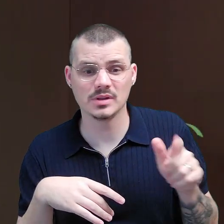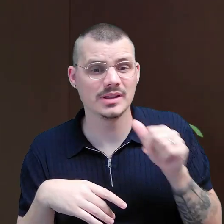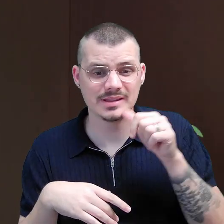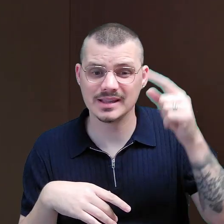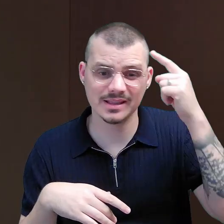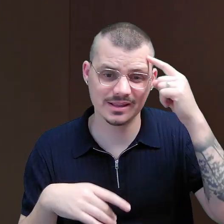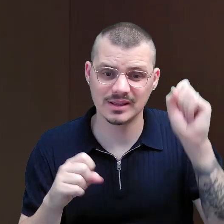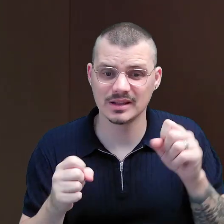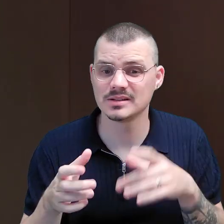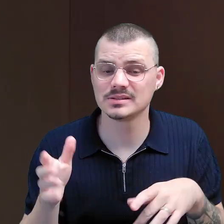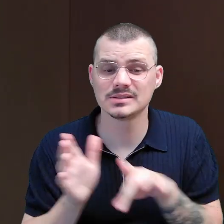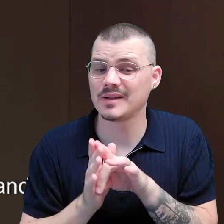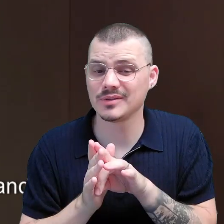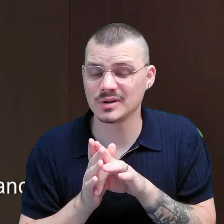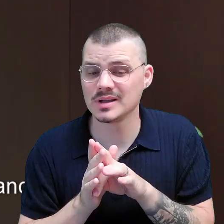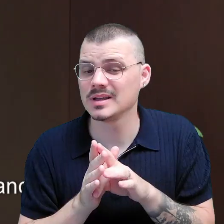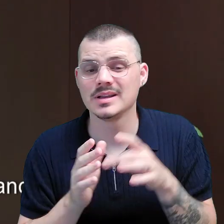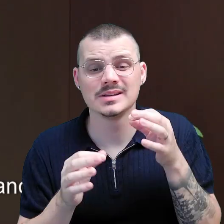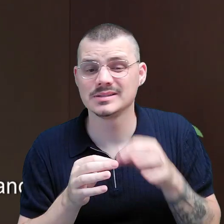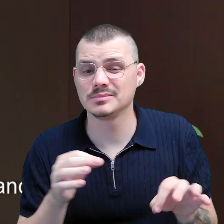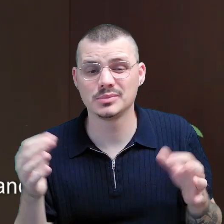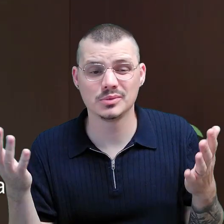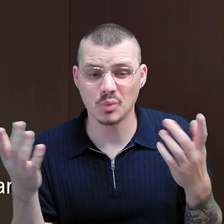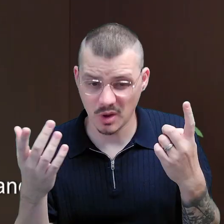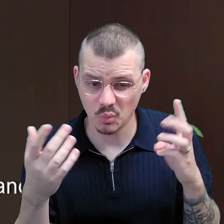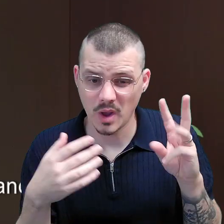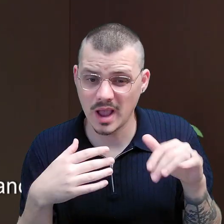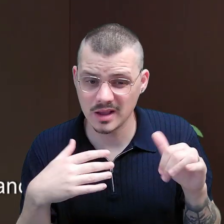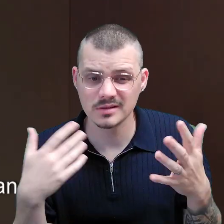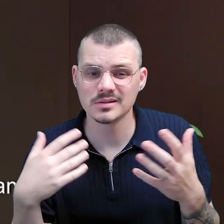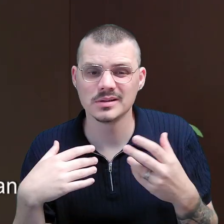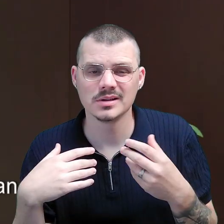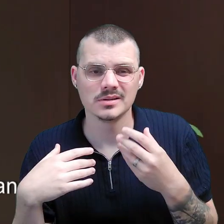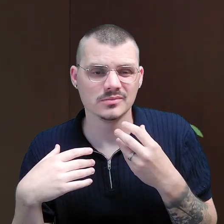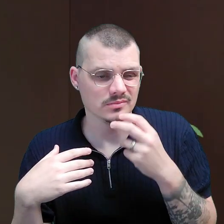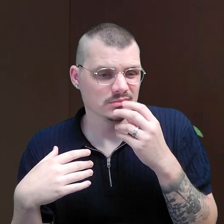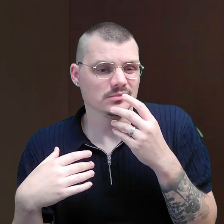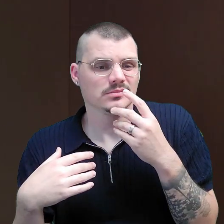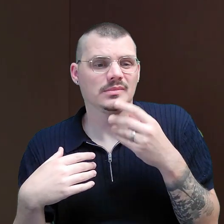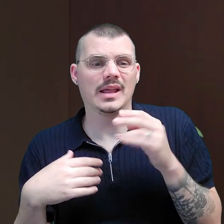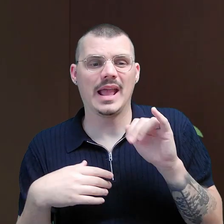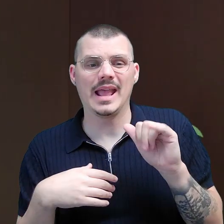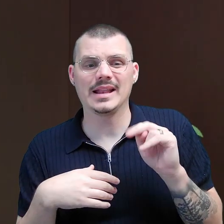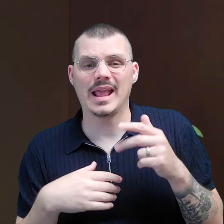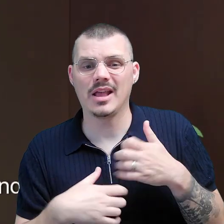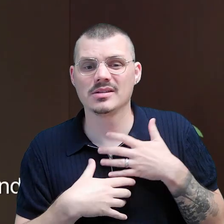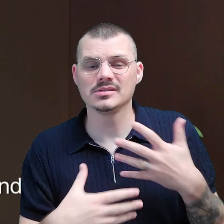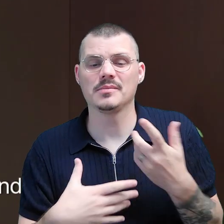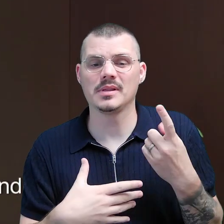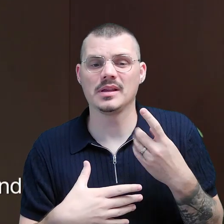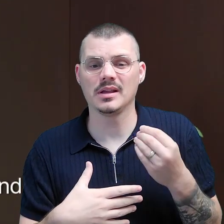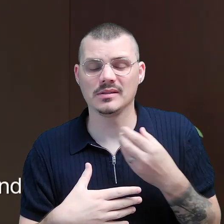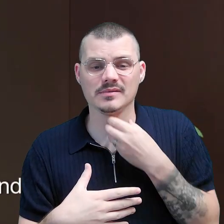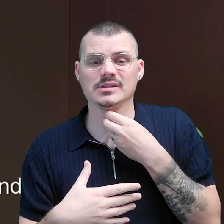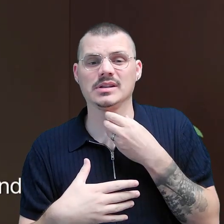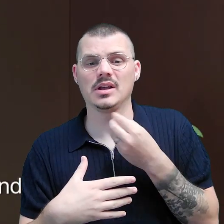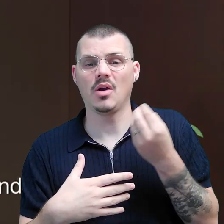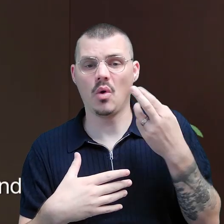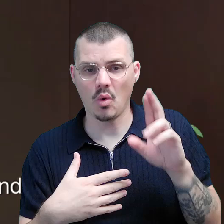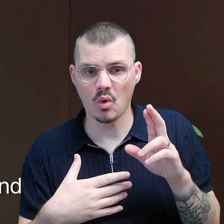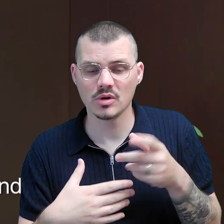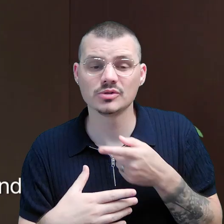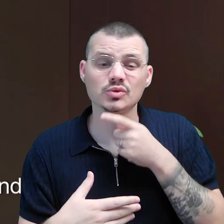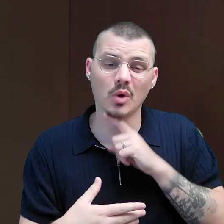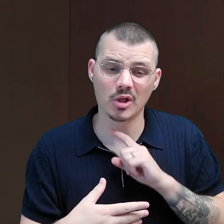they'd be discovered. One of those was to simply inhale stuff and asphyxiate themselves. Another was to swallow